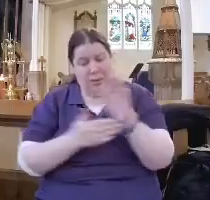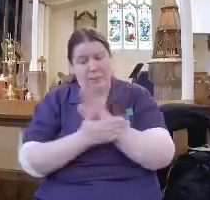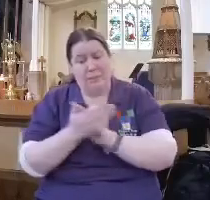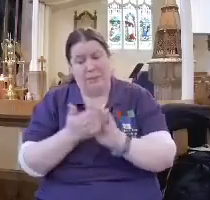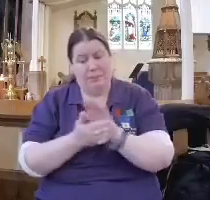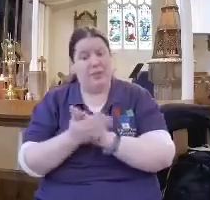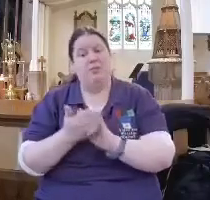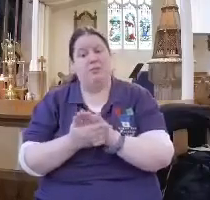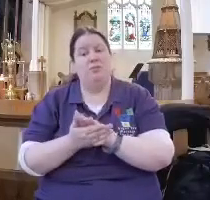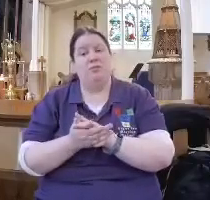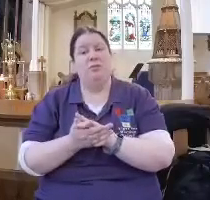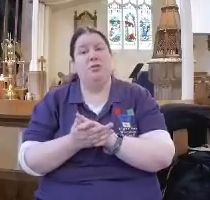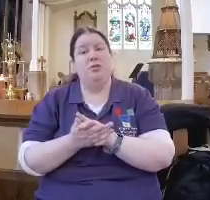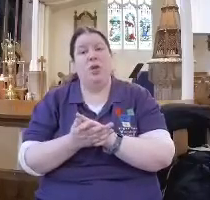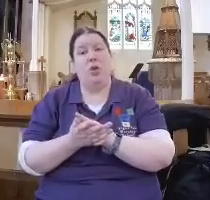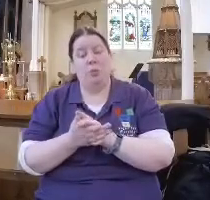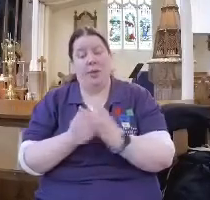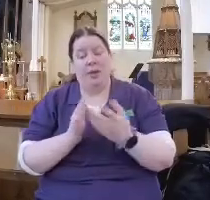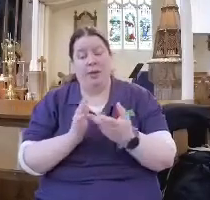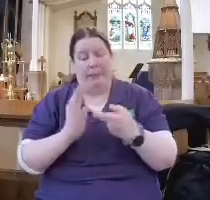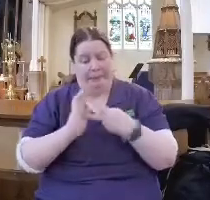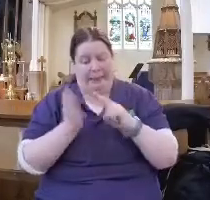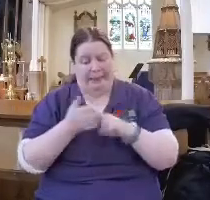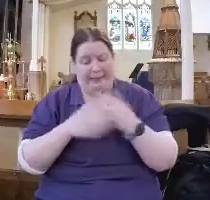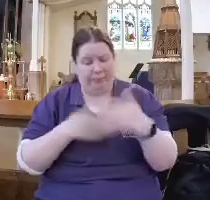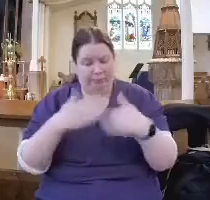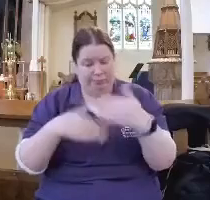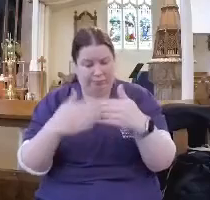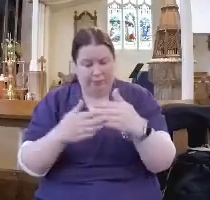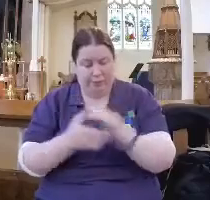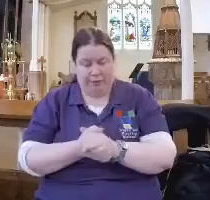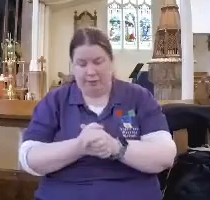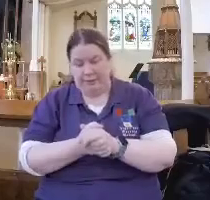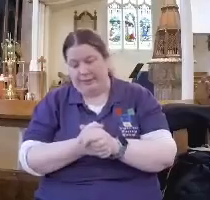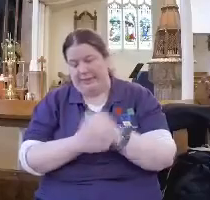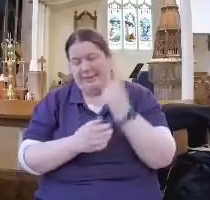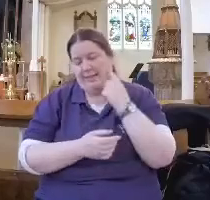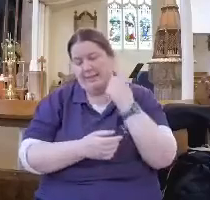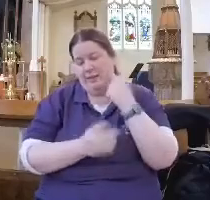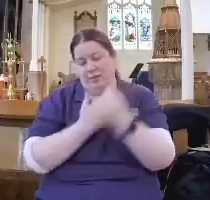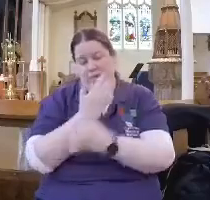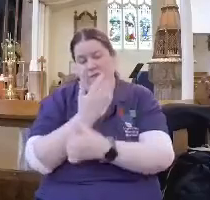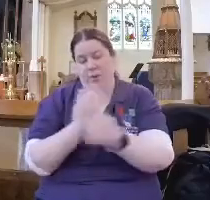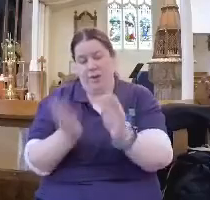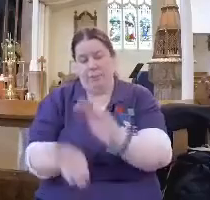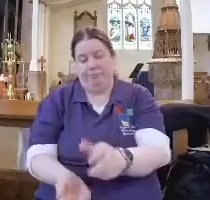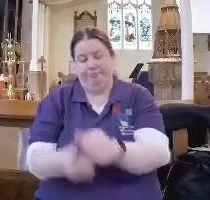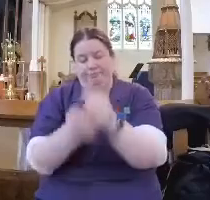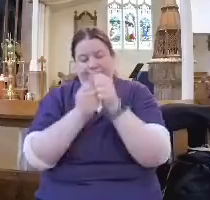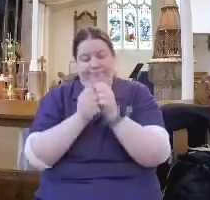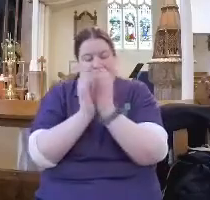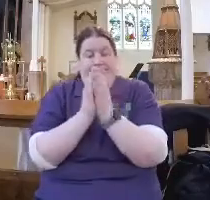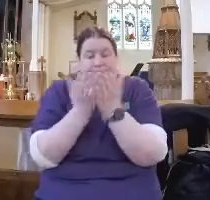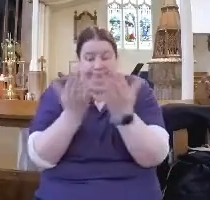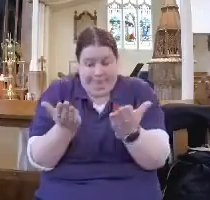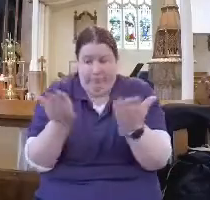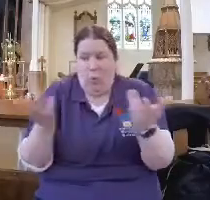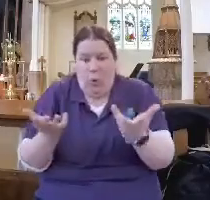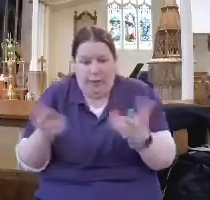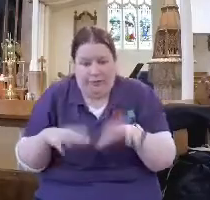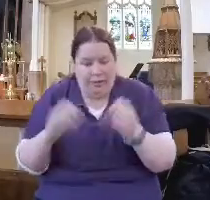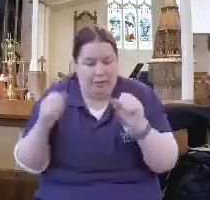in a systematic way. So much easier than just thinking, here's the Bible, where shall I read it? So too with praying.